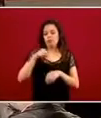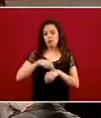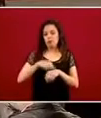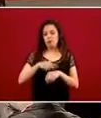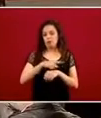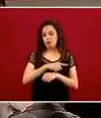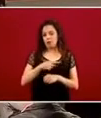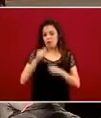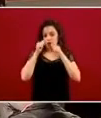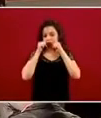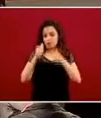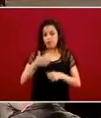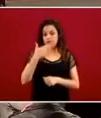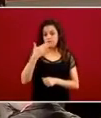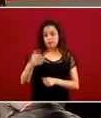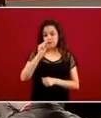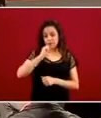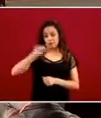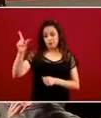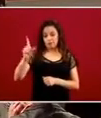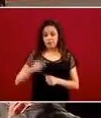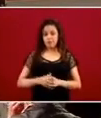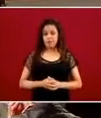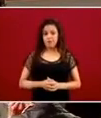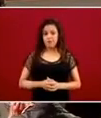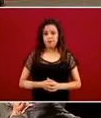period of the epidemic, we will be fully prepared to deal with it.